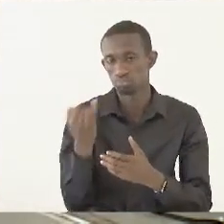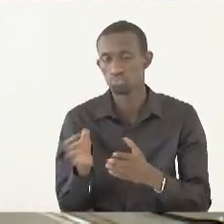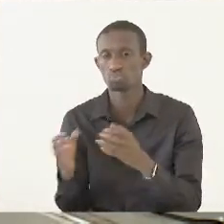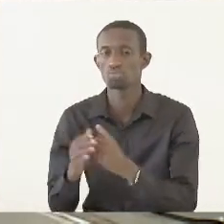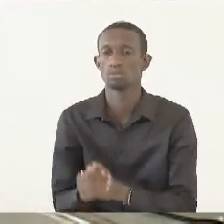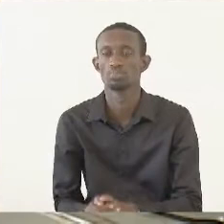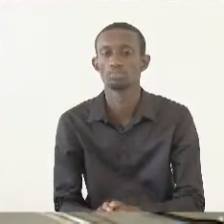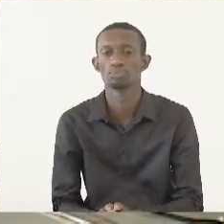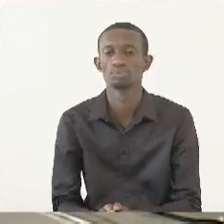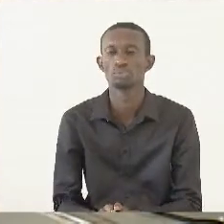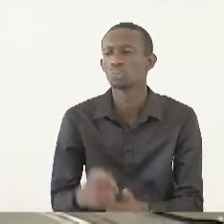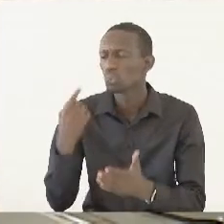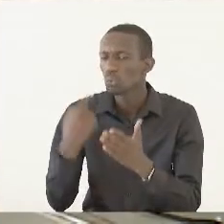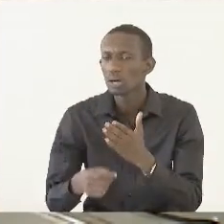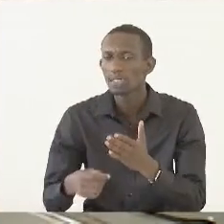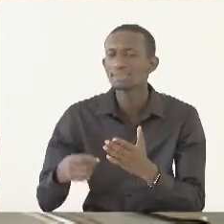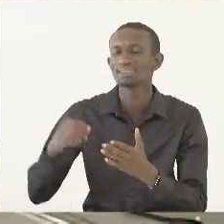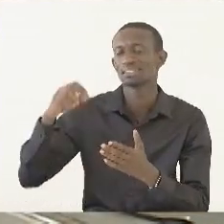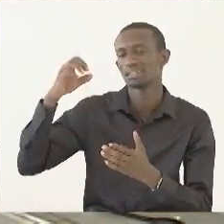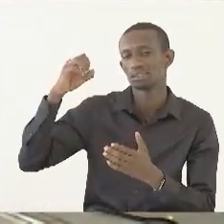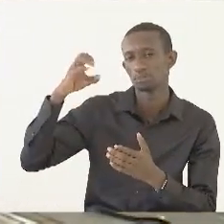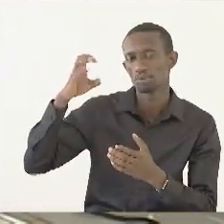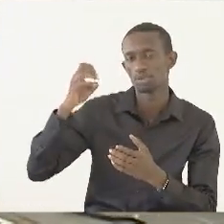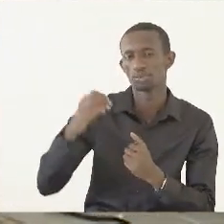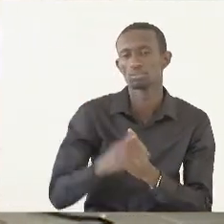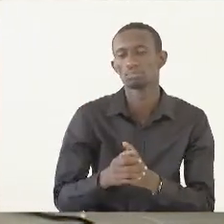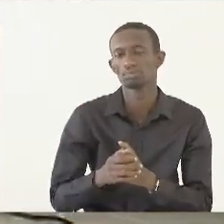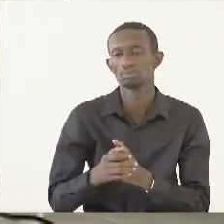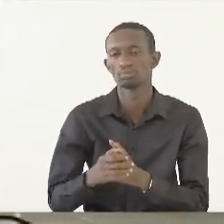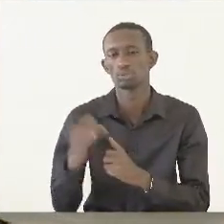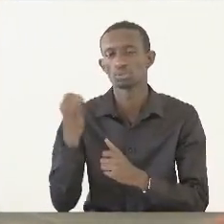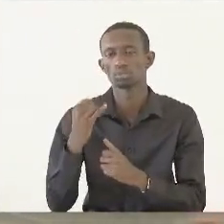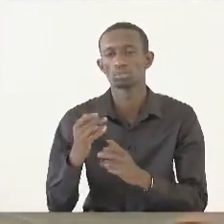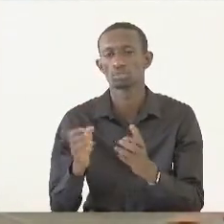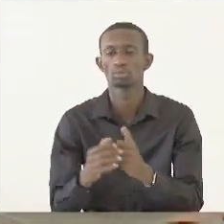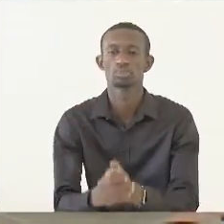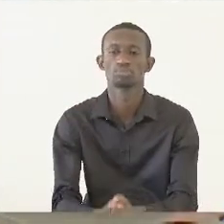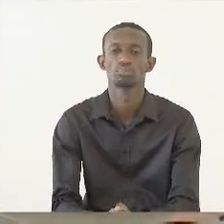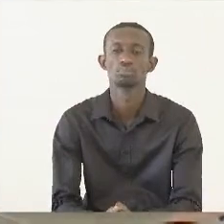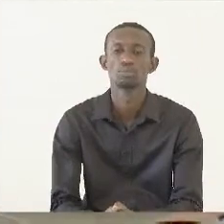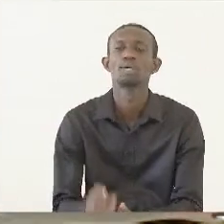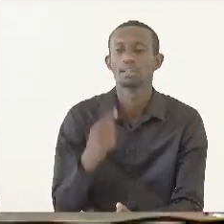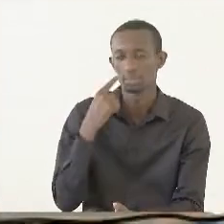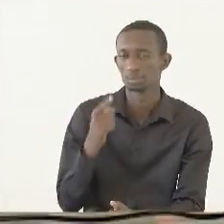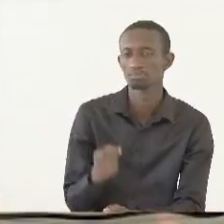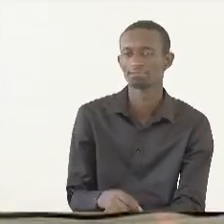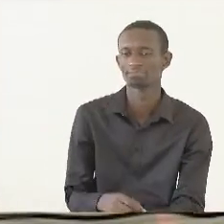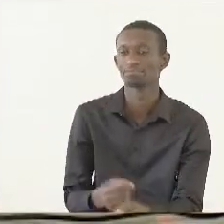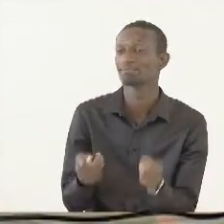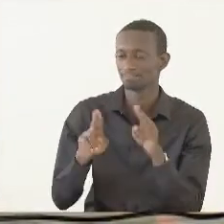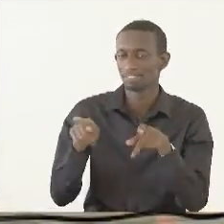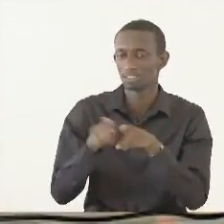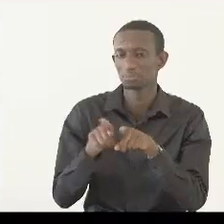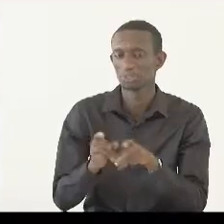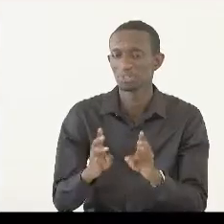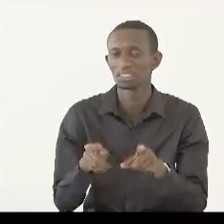the acidity? Electron donating groups. So look at this. It is the same thing that happens over here. Compare